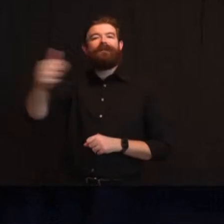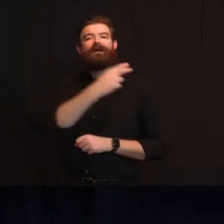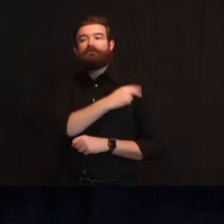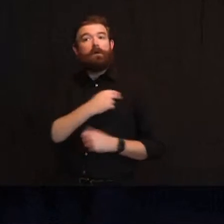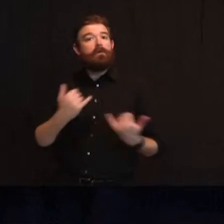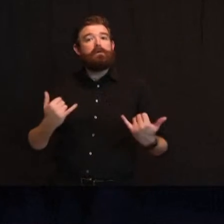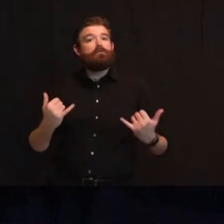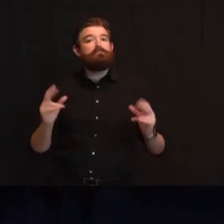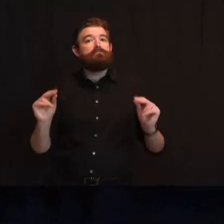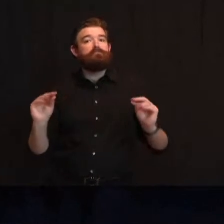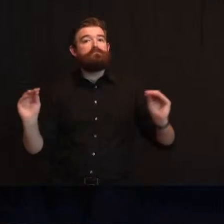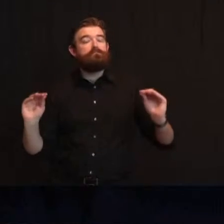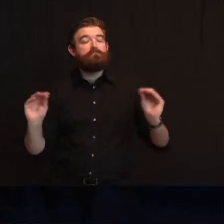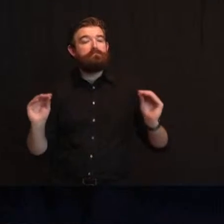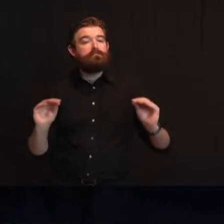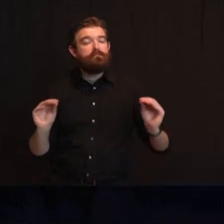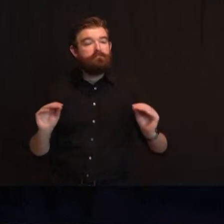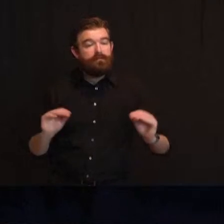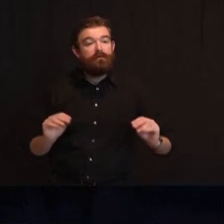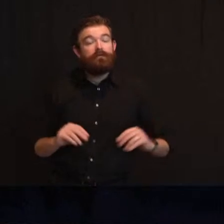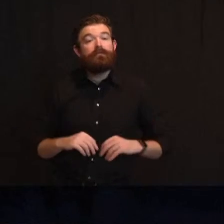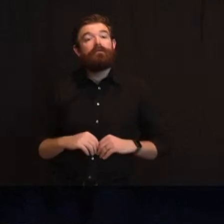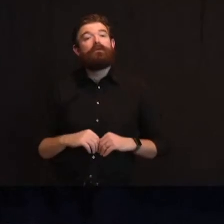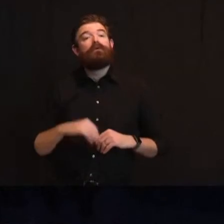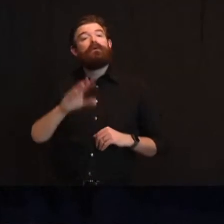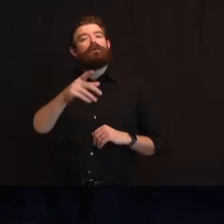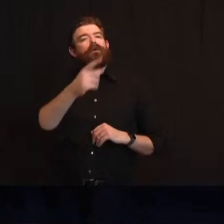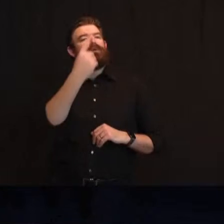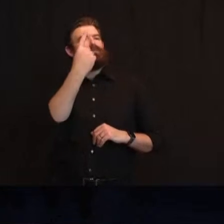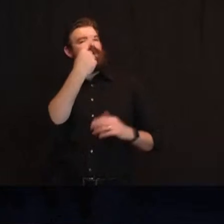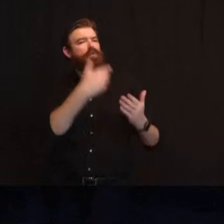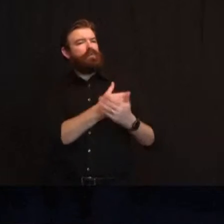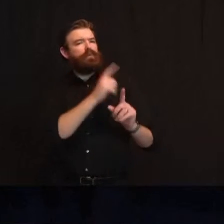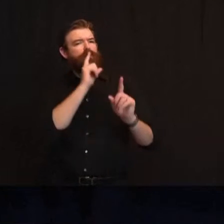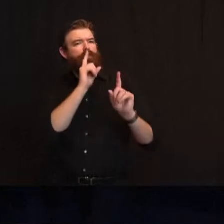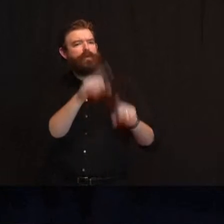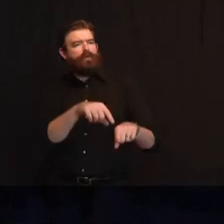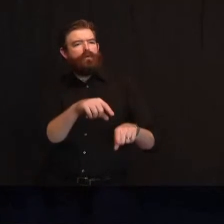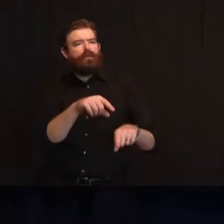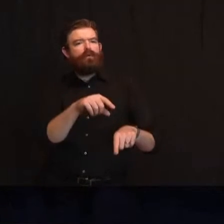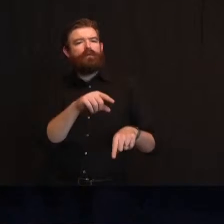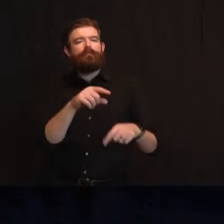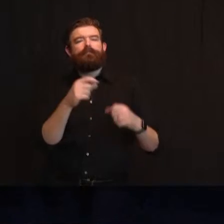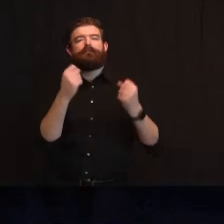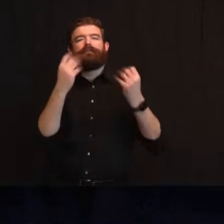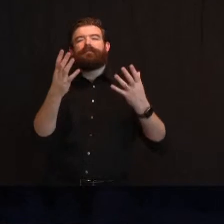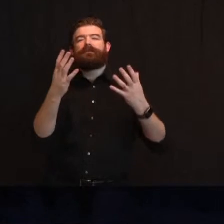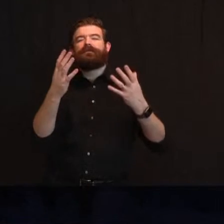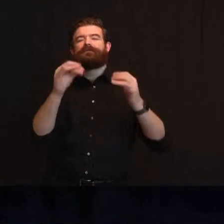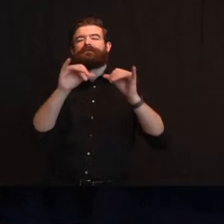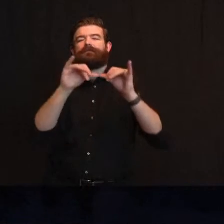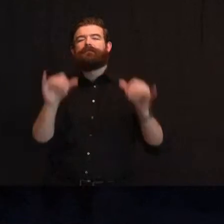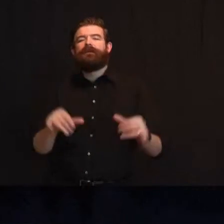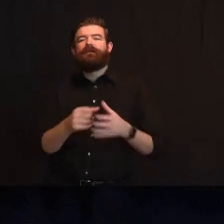of multisystem inflammatory syndrome in children. There are 65 total cases in the state.